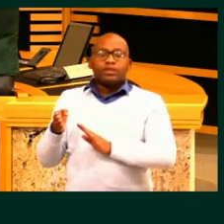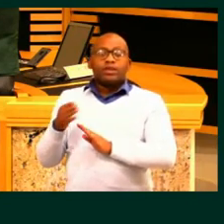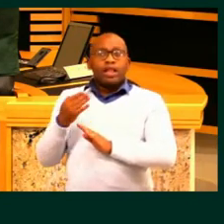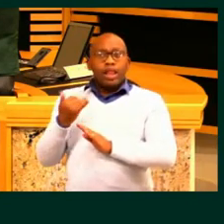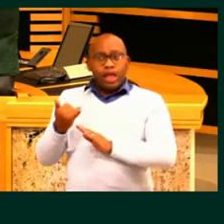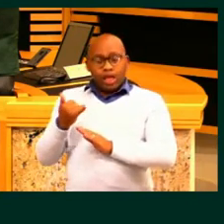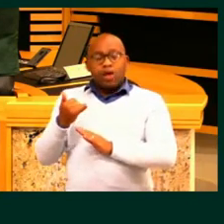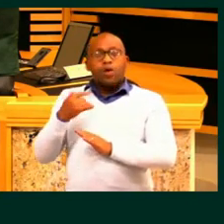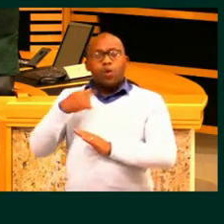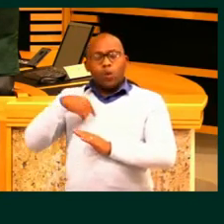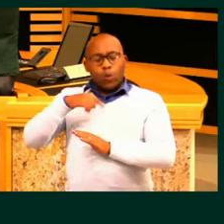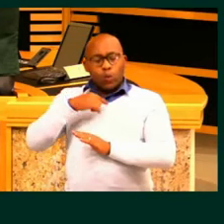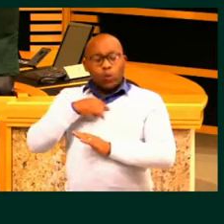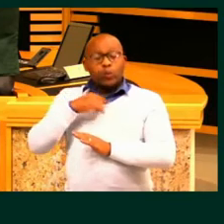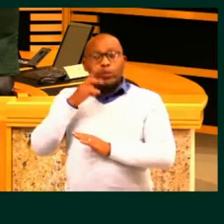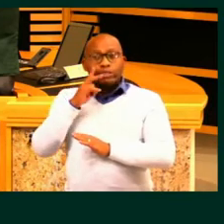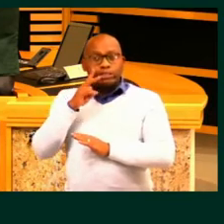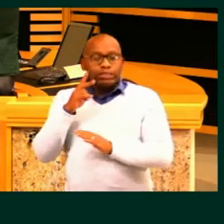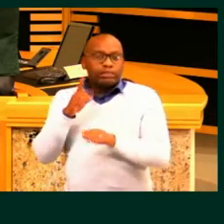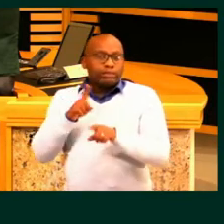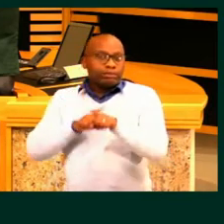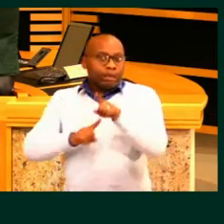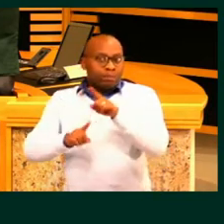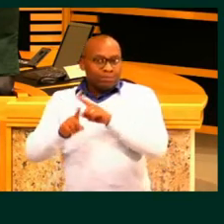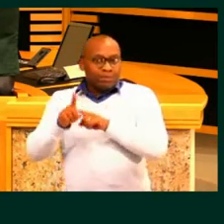other if not properly